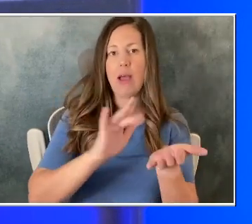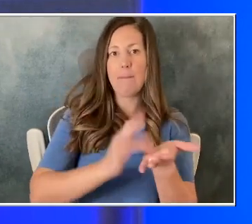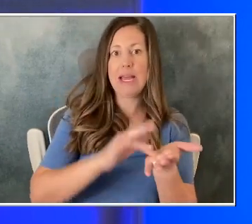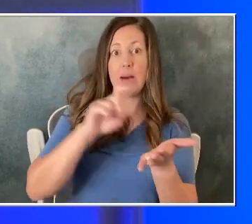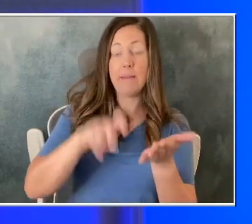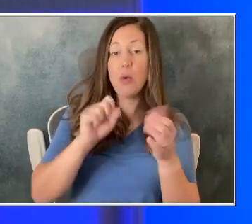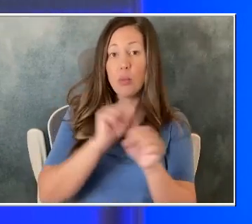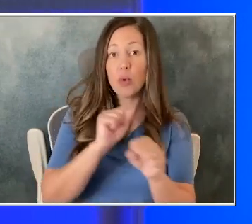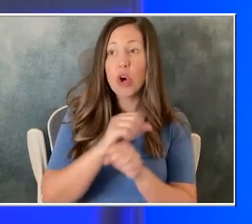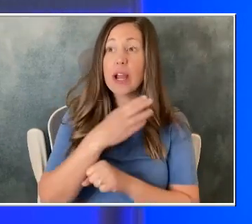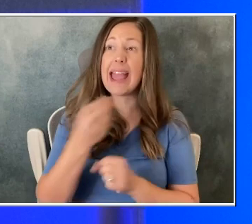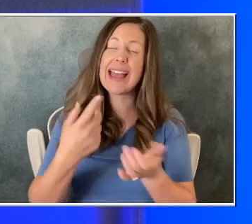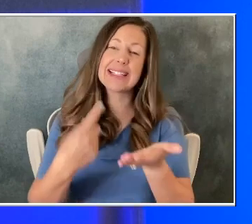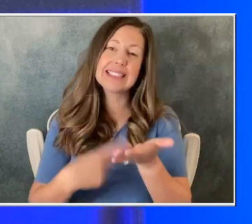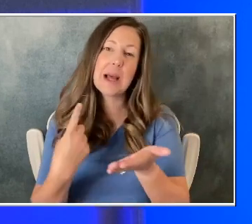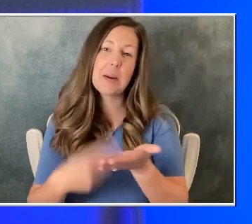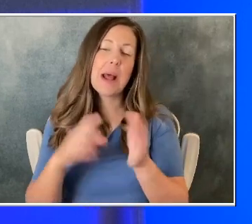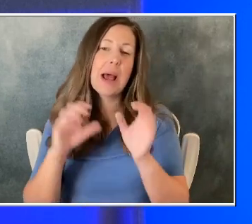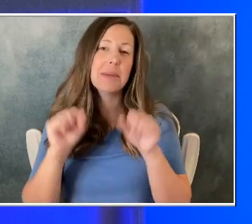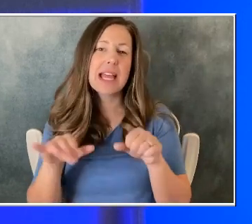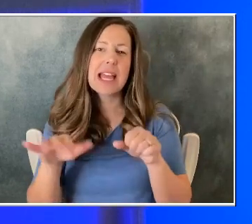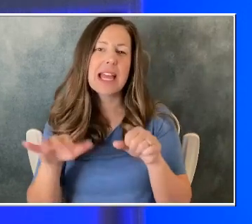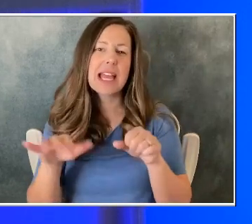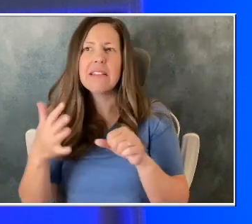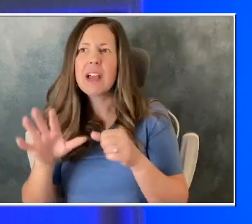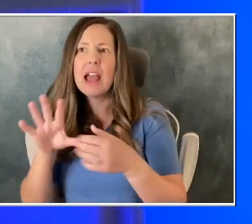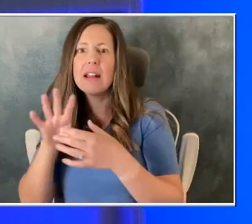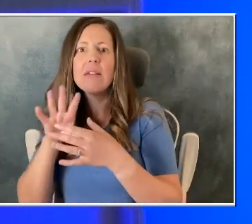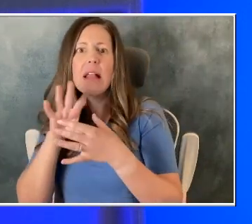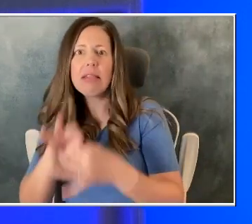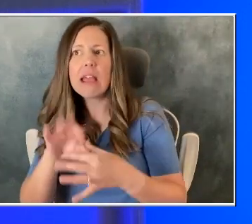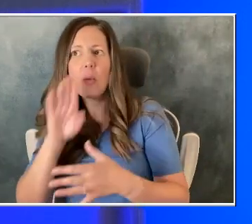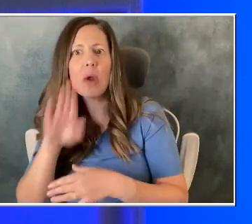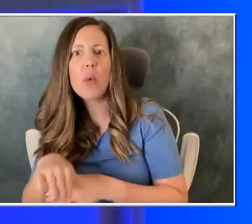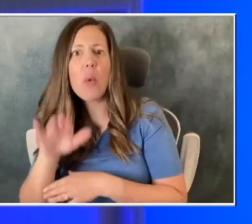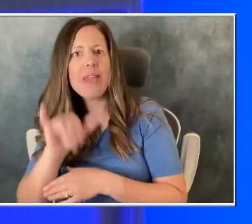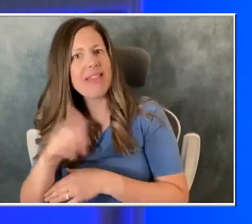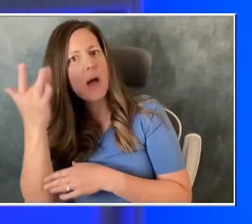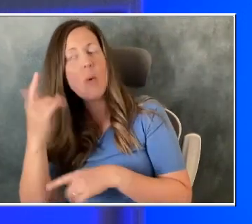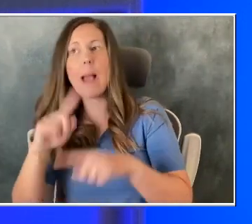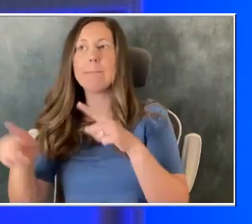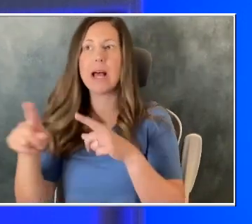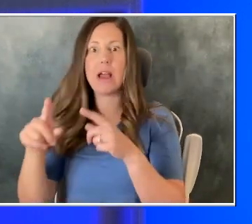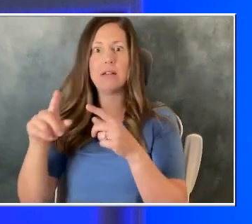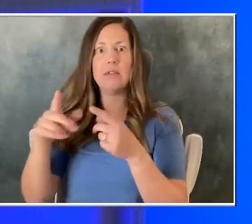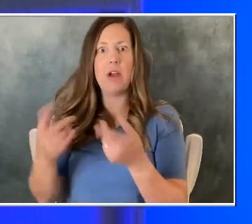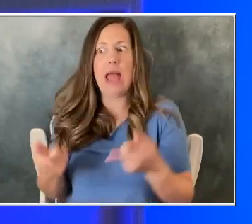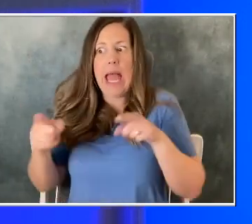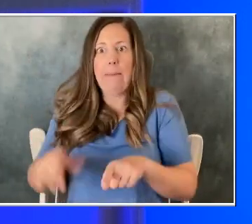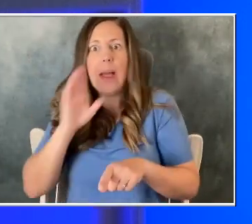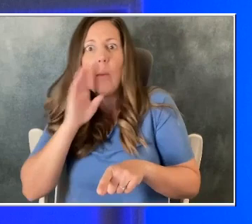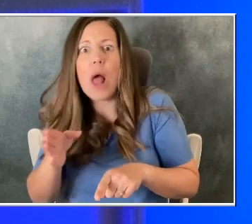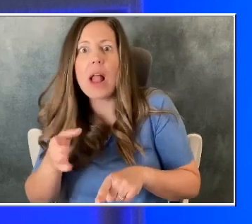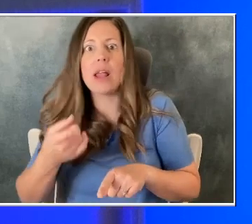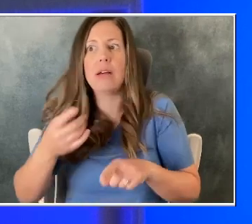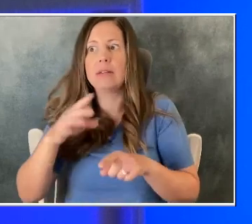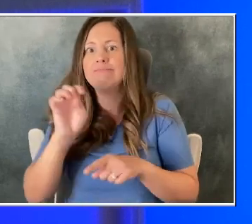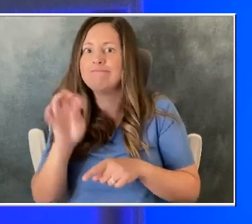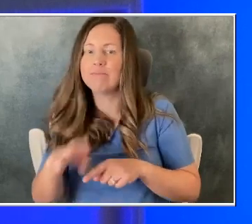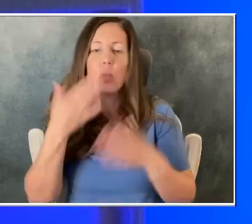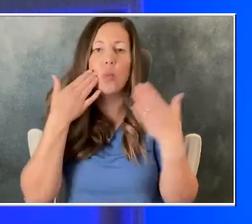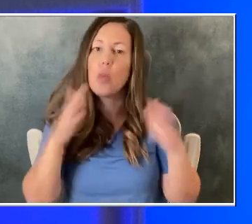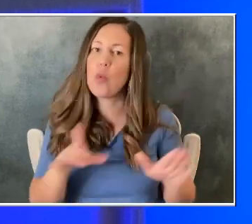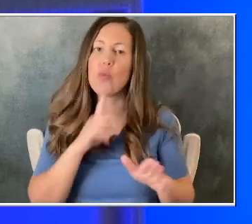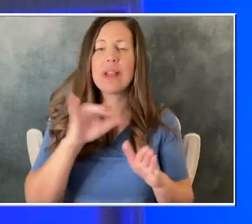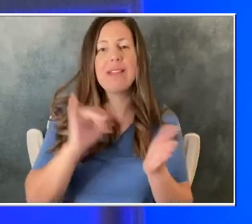can link it but not quite predict what's going to happen because the mechanism of the drug is so has a non-specific, or it doesn't have a